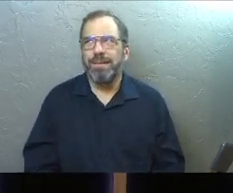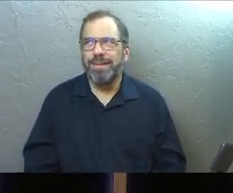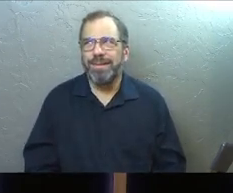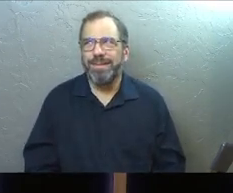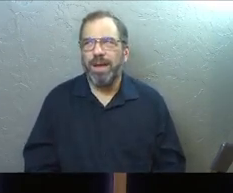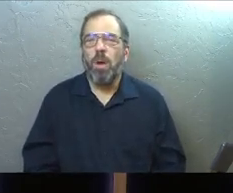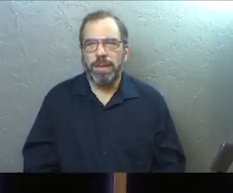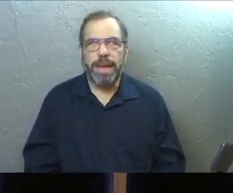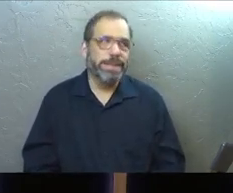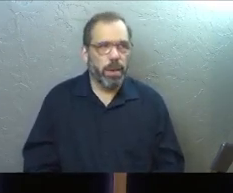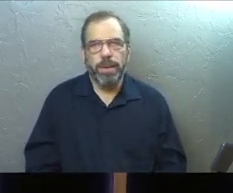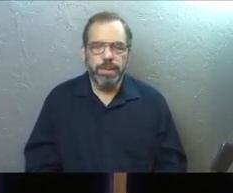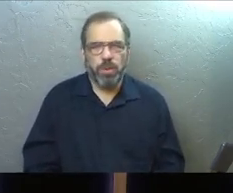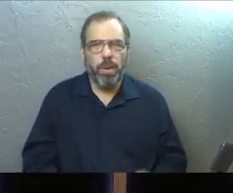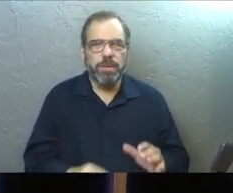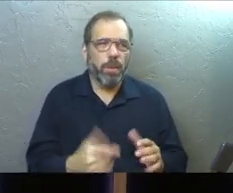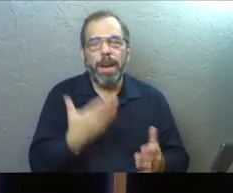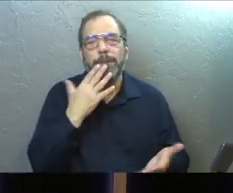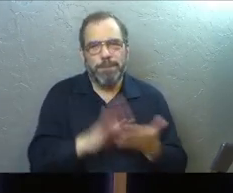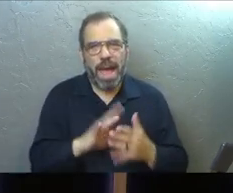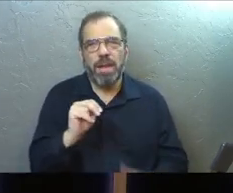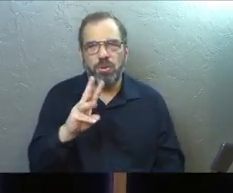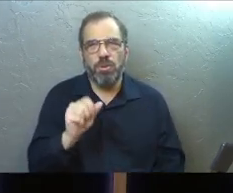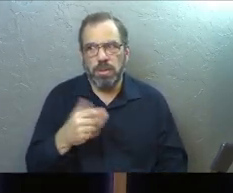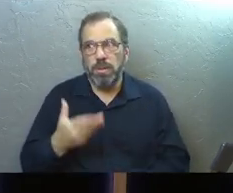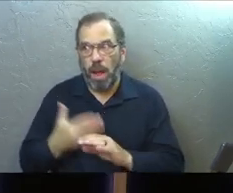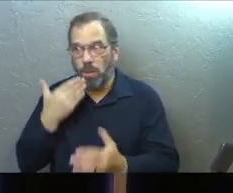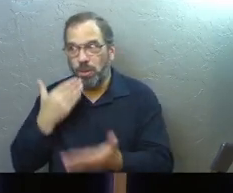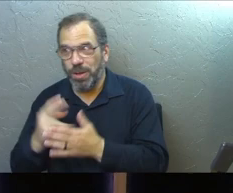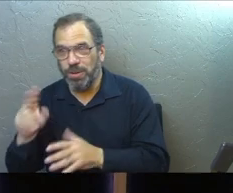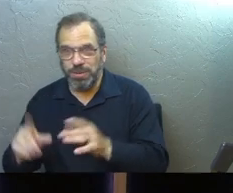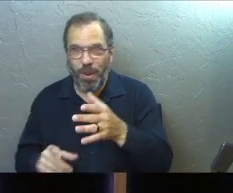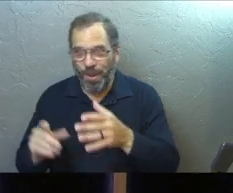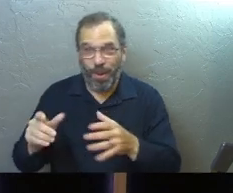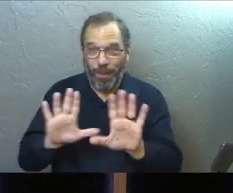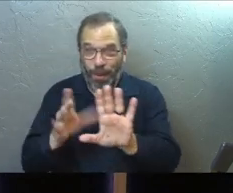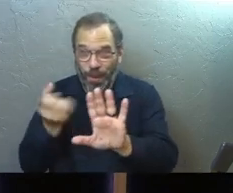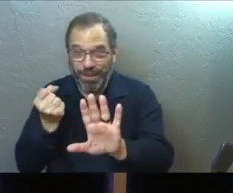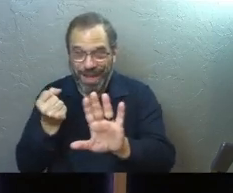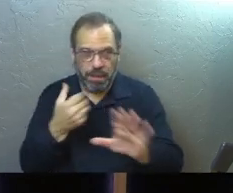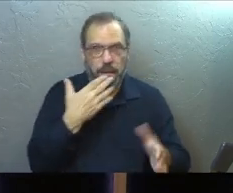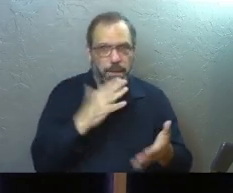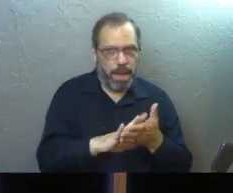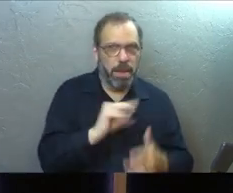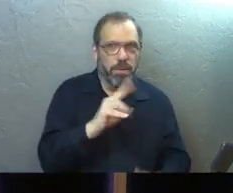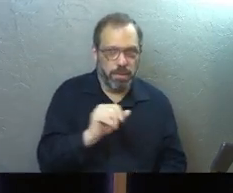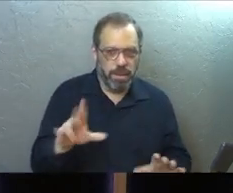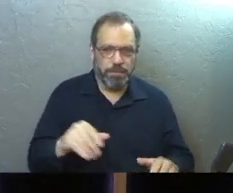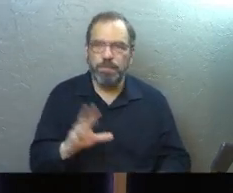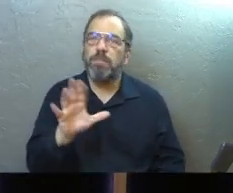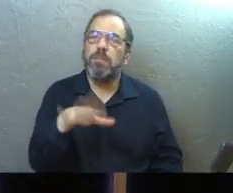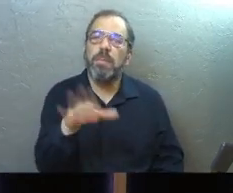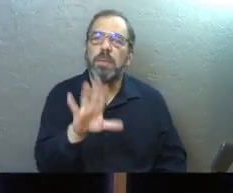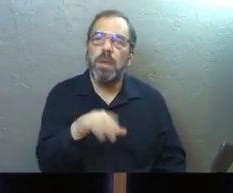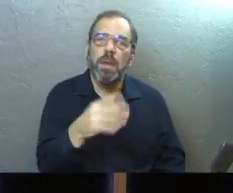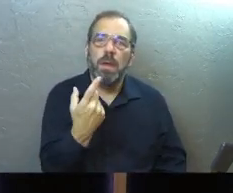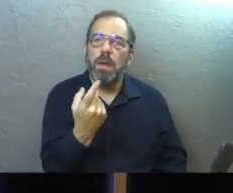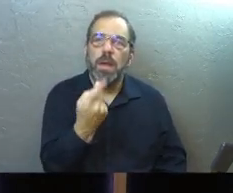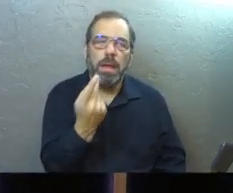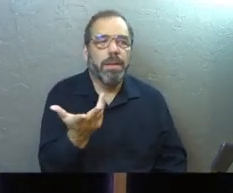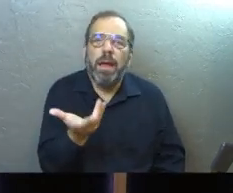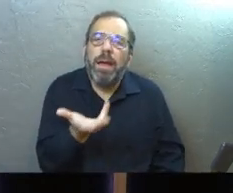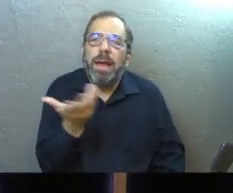We got to say some bad news before we get to the good news. So you got to hang in there with me, okay? Because many of us are